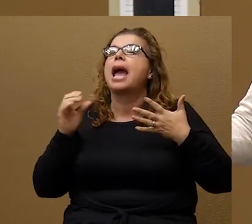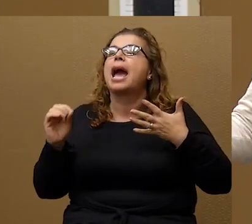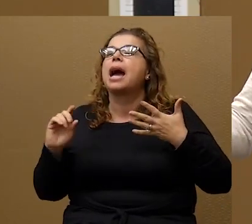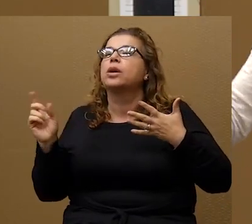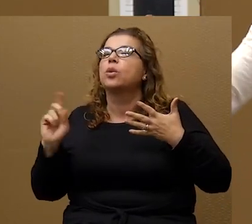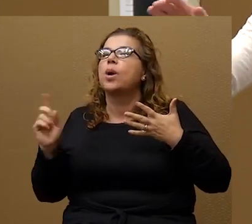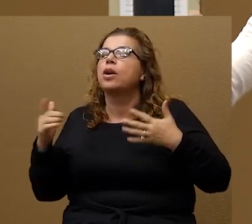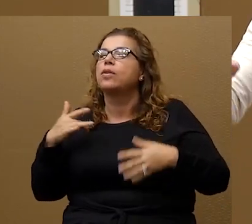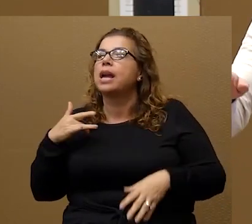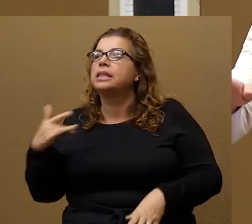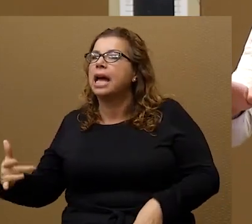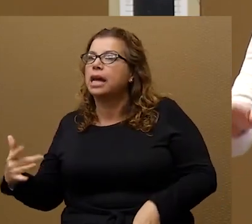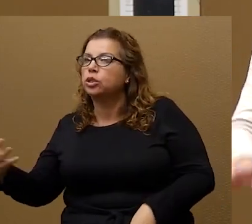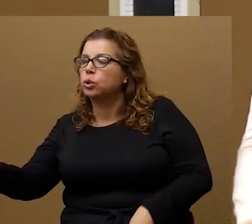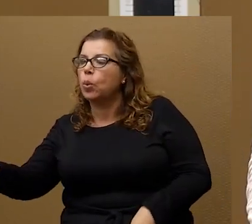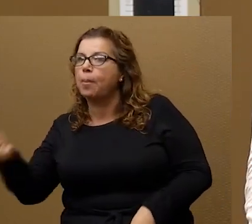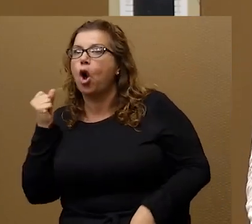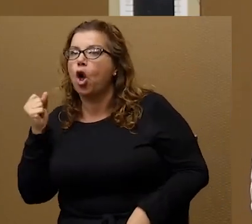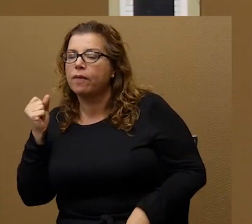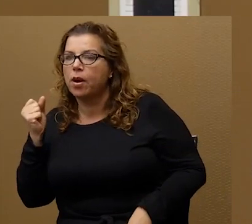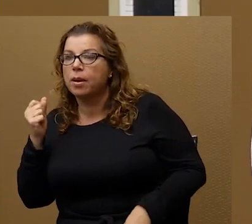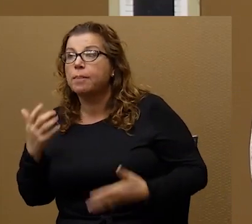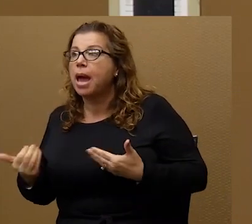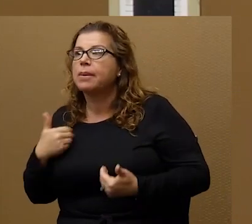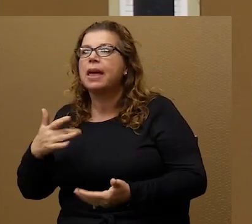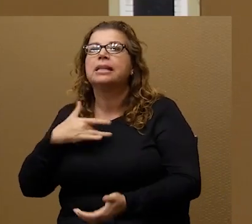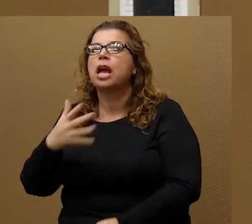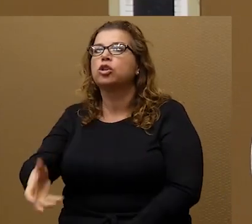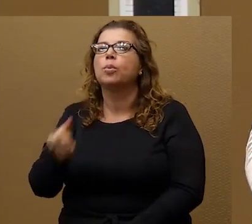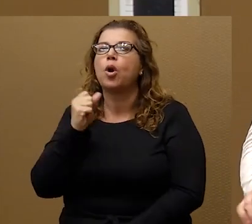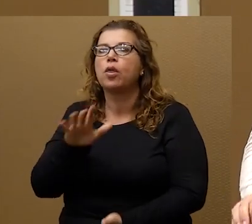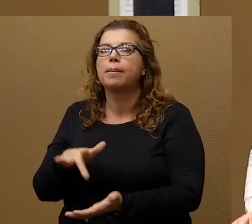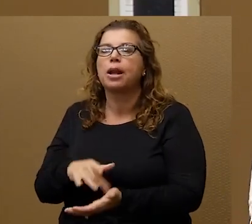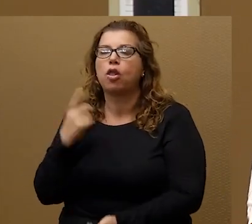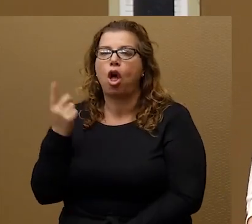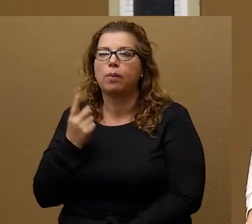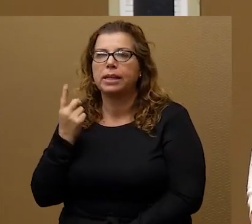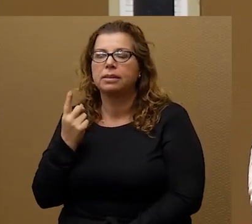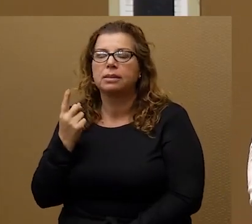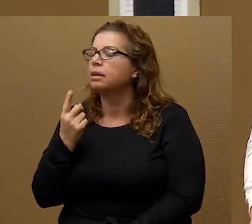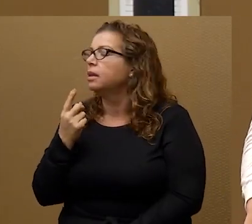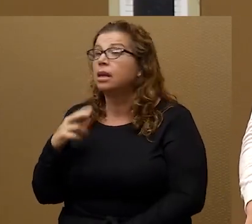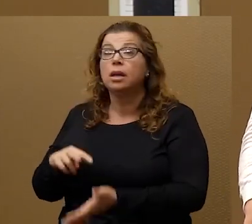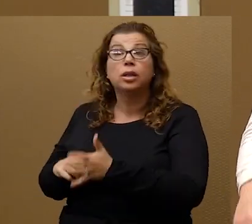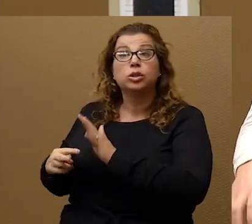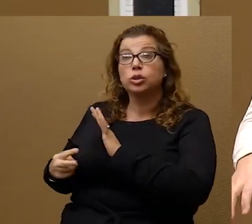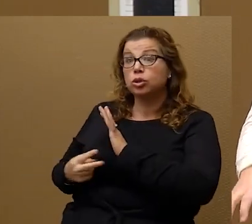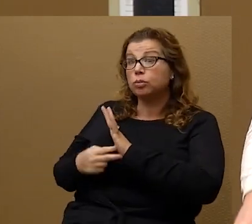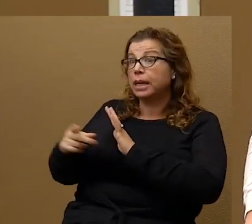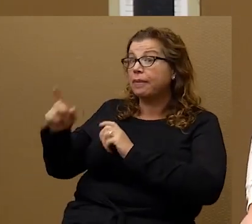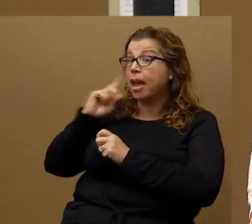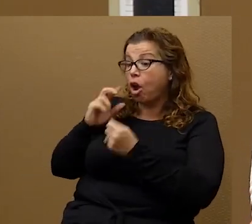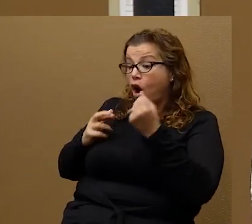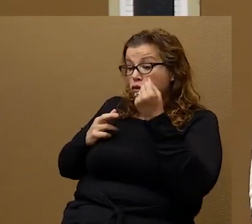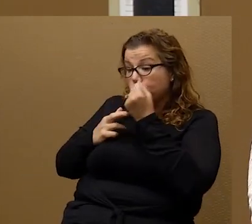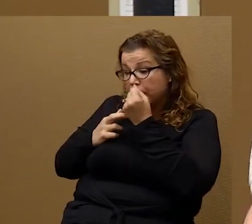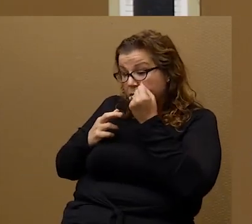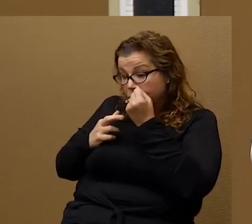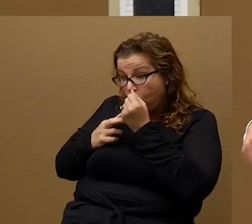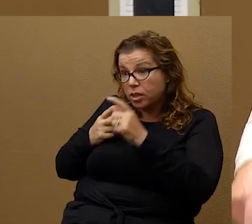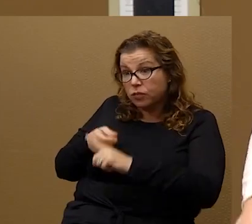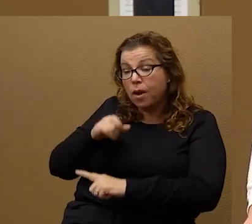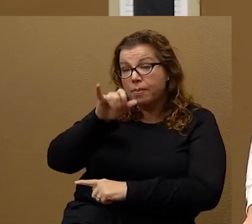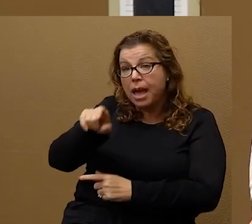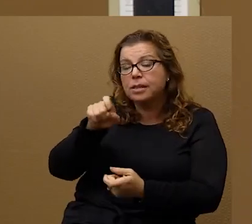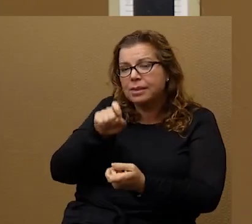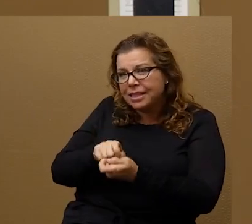from. They might always pull from the middle. And it's not necessarily that they're reinforced by that particular